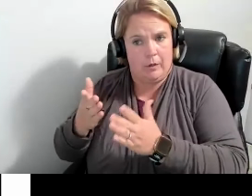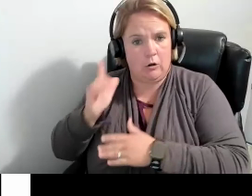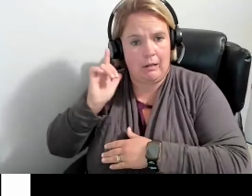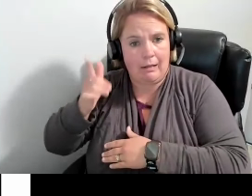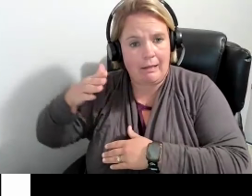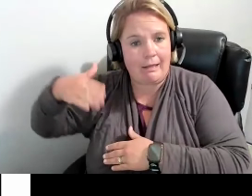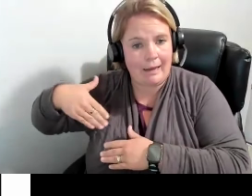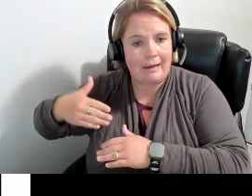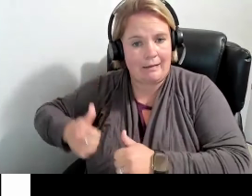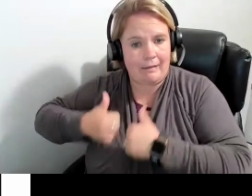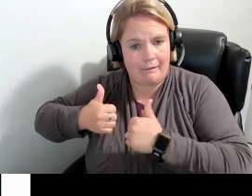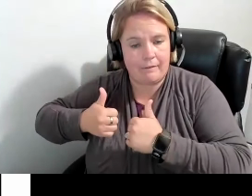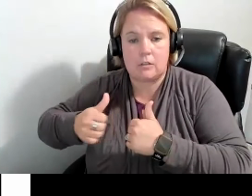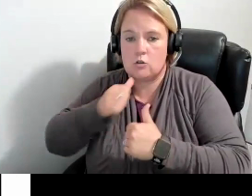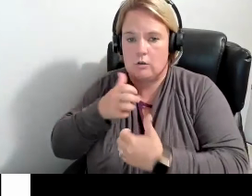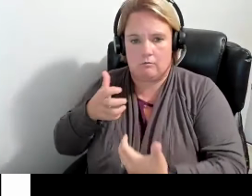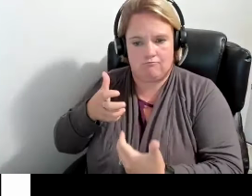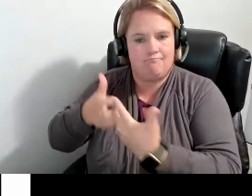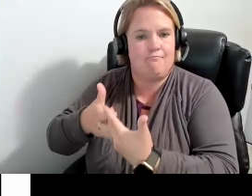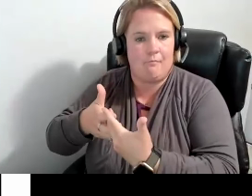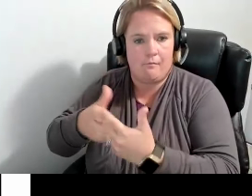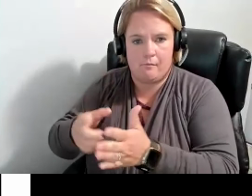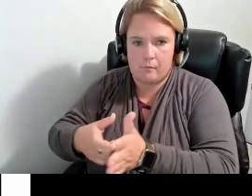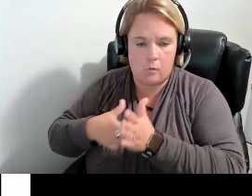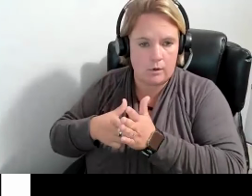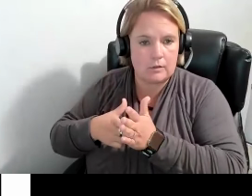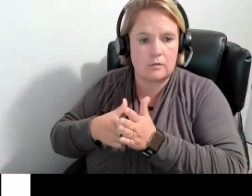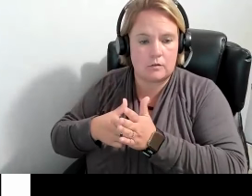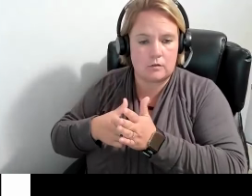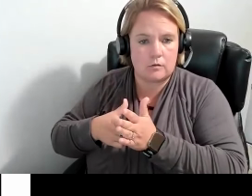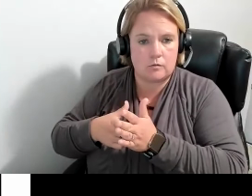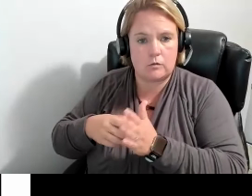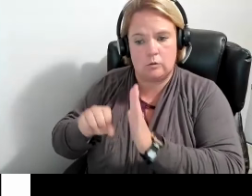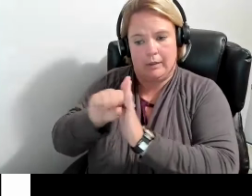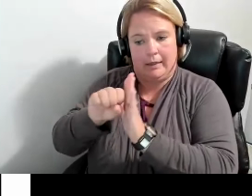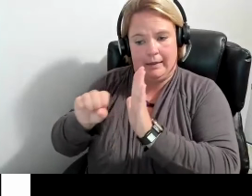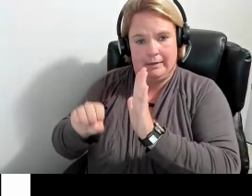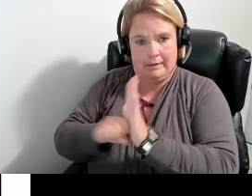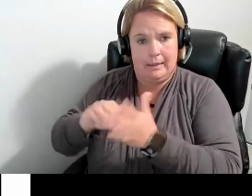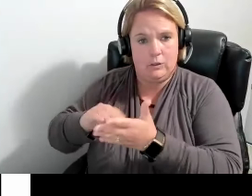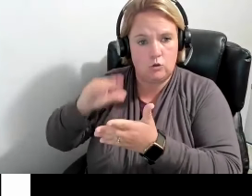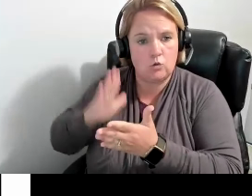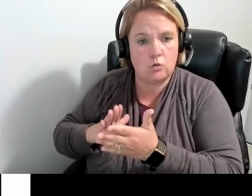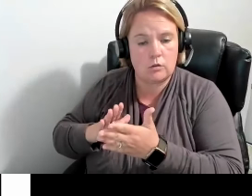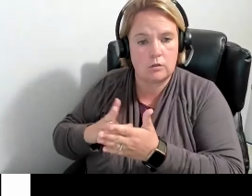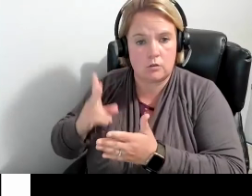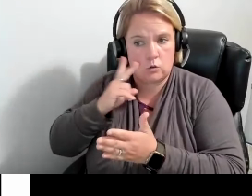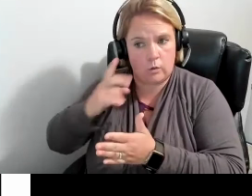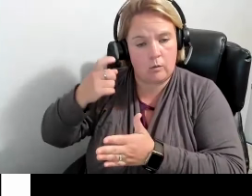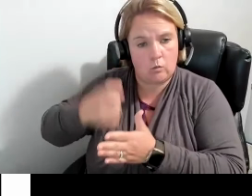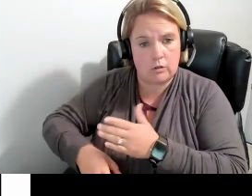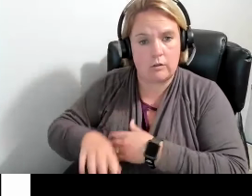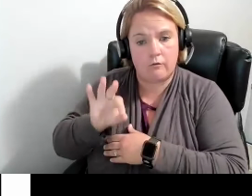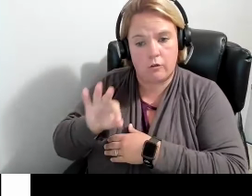So they don't always fit the criteria or the requirements to be considered in-state student. So when we see the price tag of, Fresno